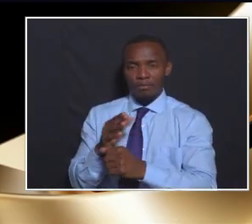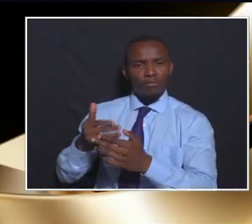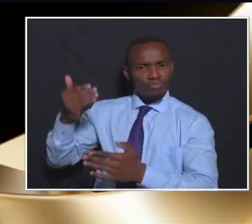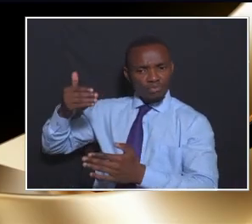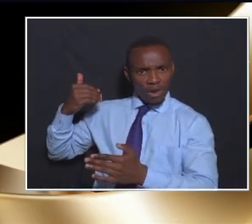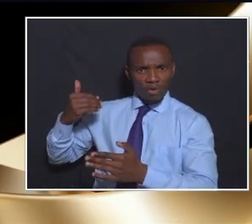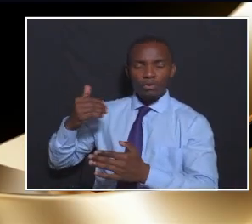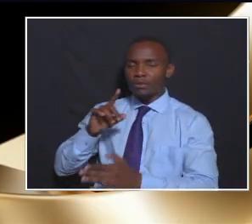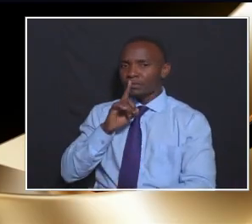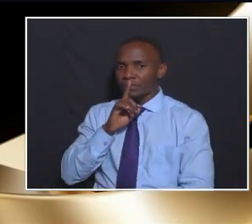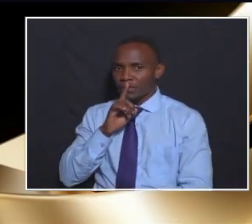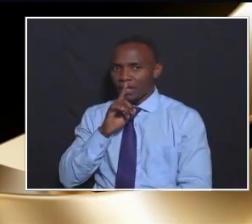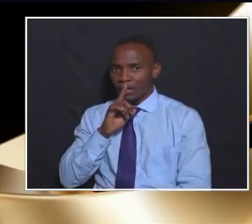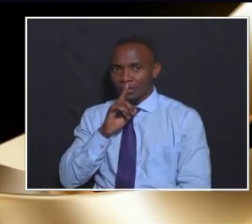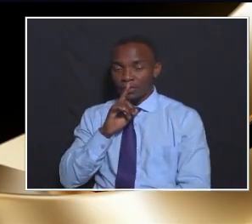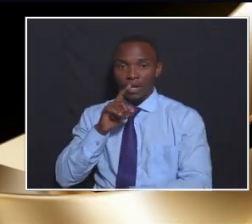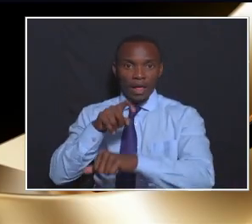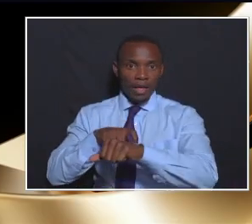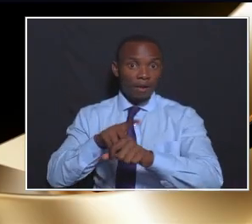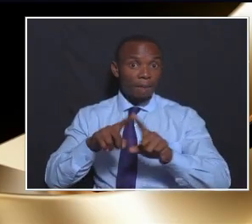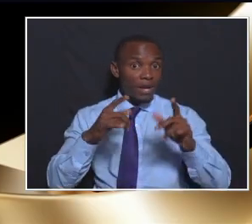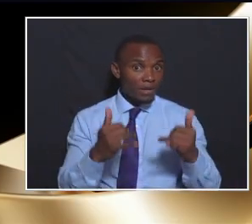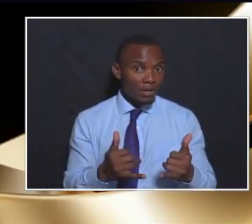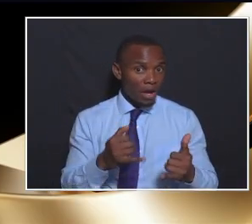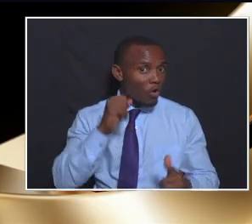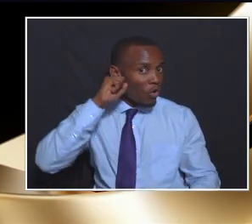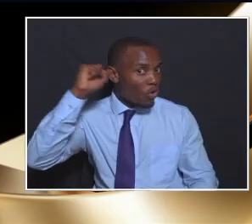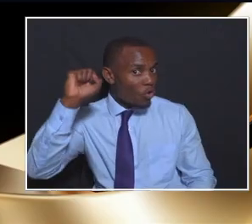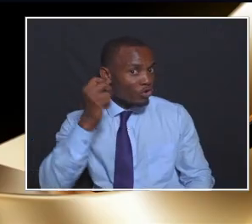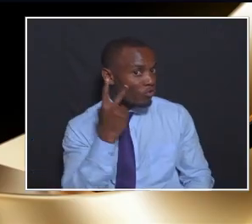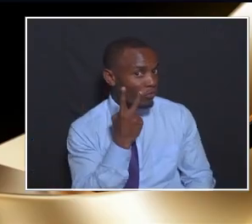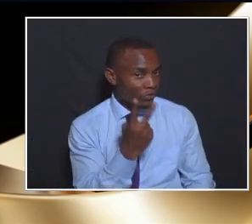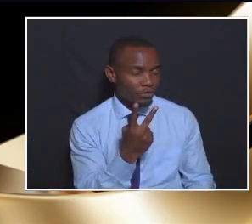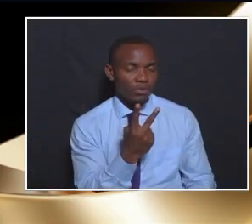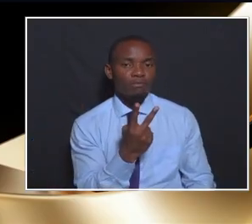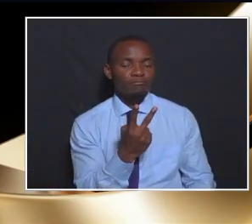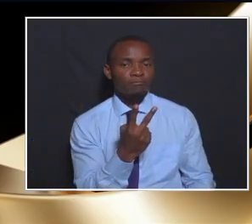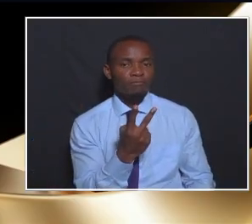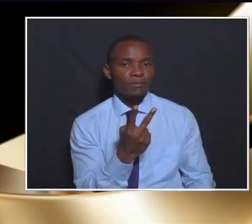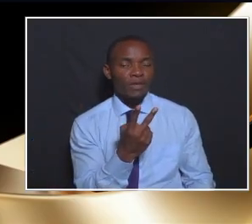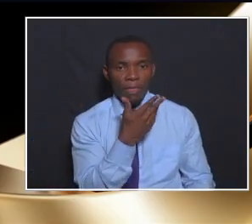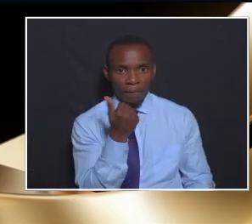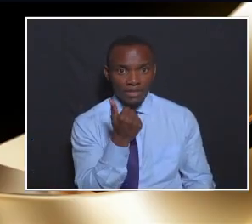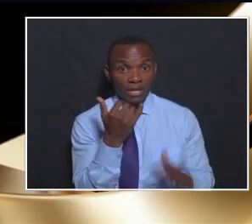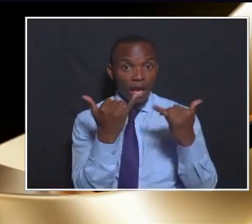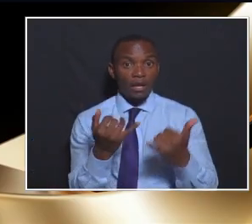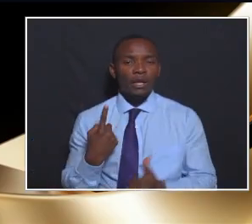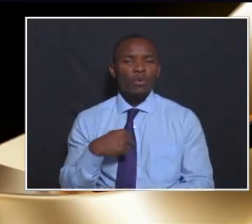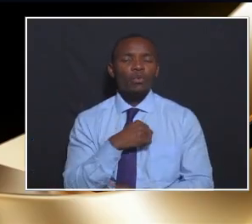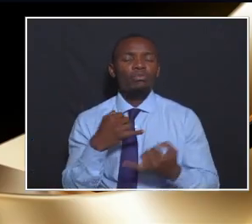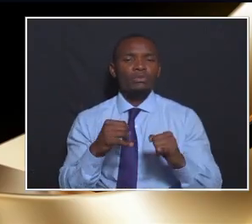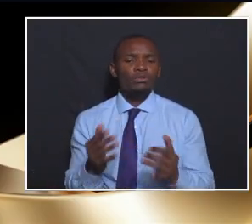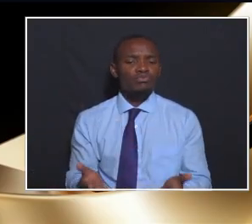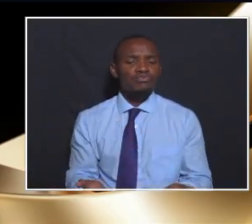an era where audiovisual is ruling. And now we are finding ways on how to enhance the experience. But if we